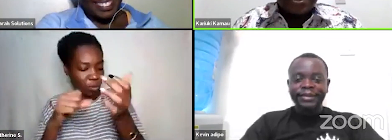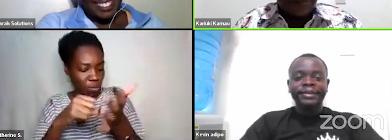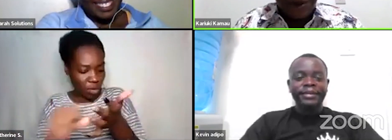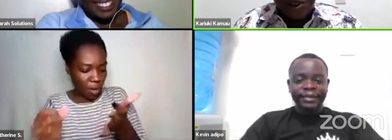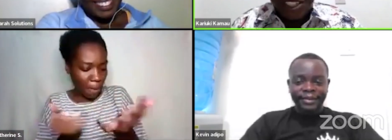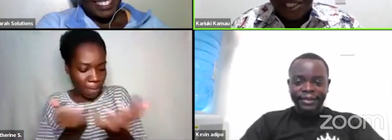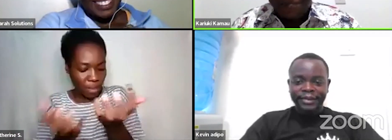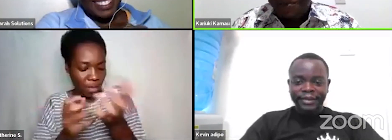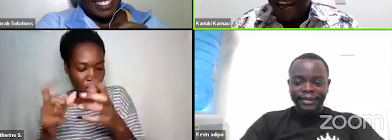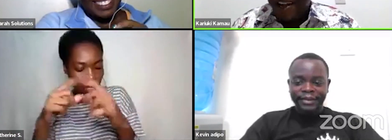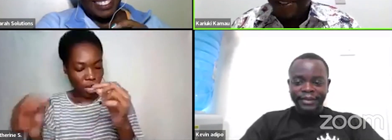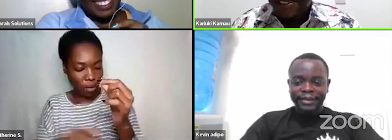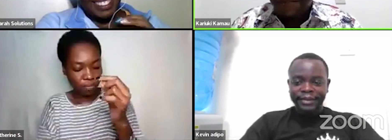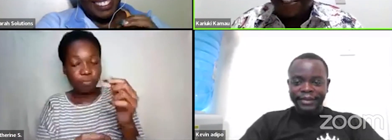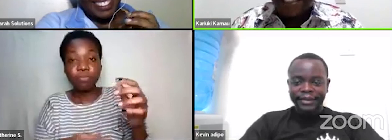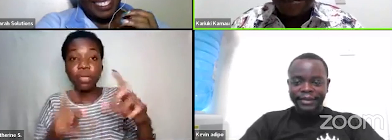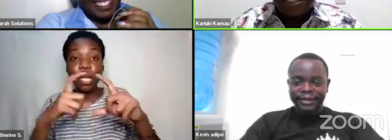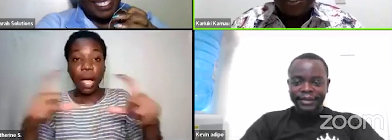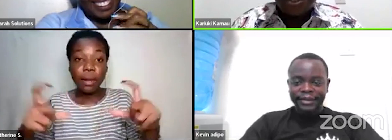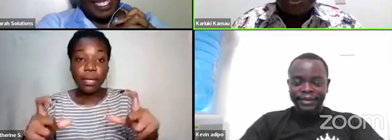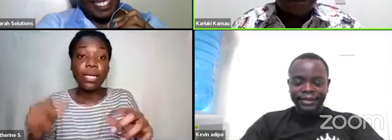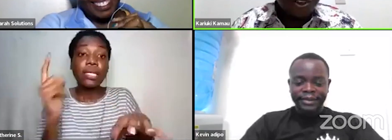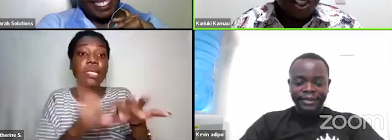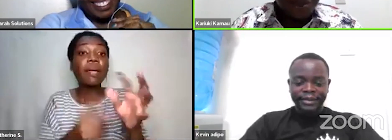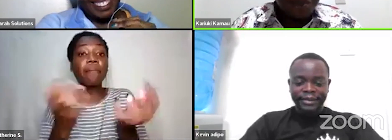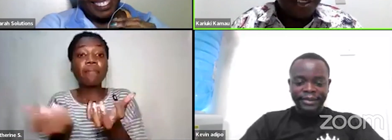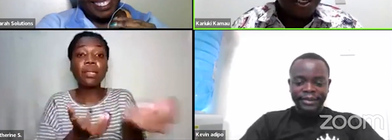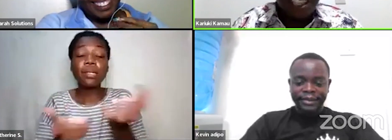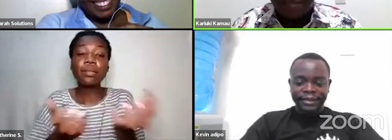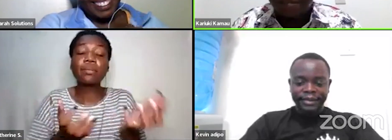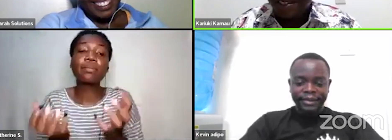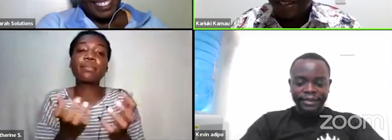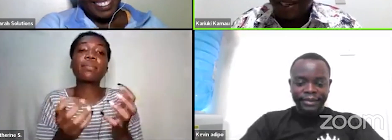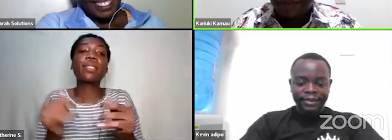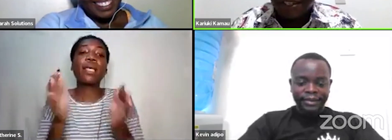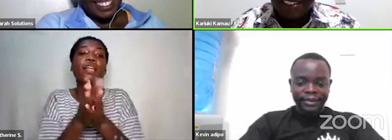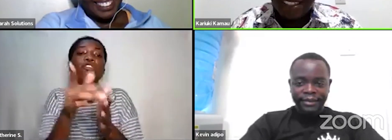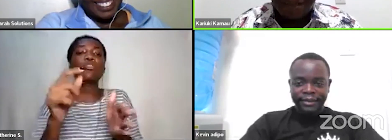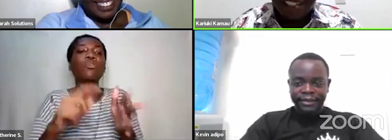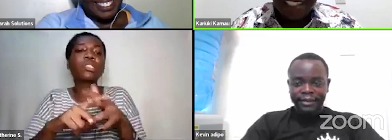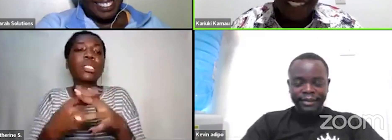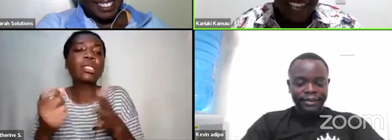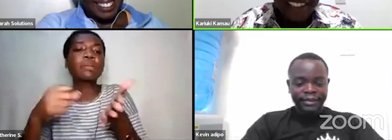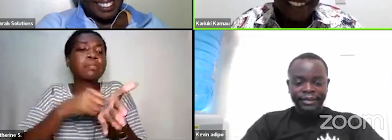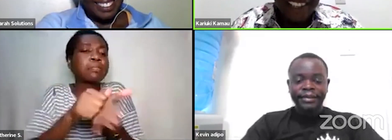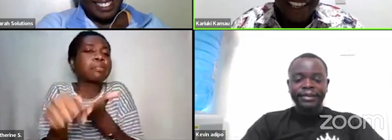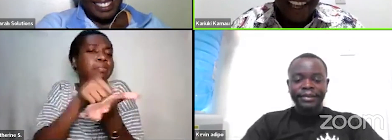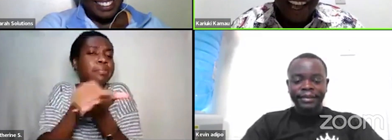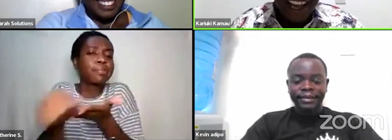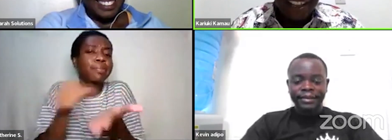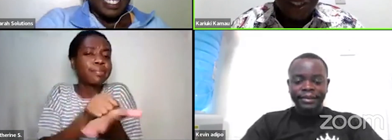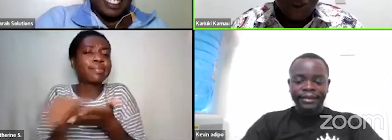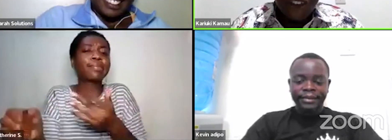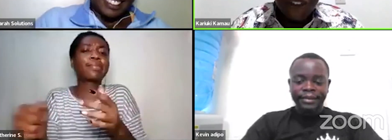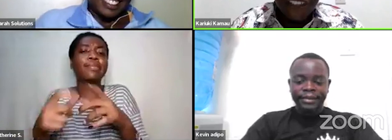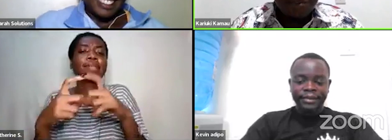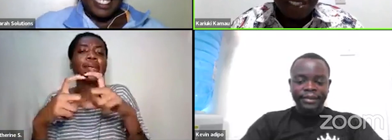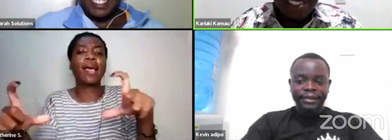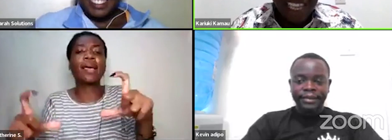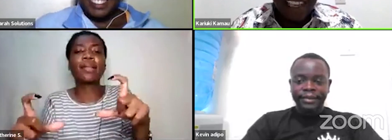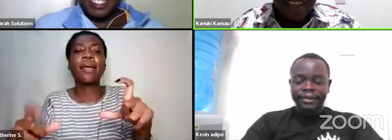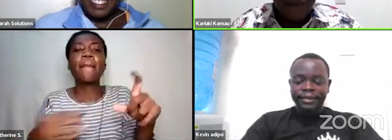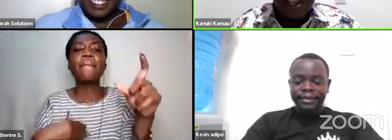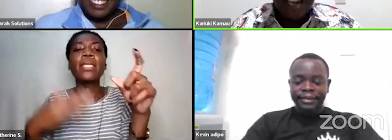When entrepreneurship, somebody jumps into entrepreneurship and you start printing business cards. I know the